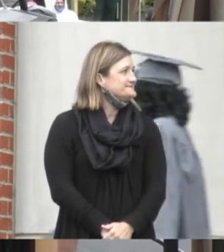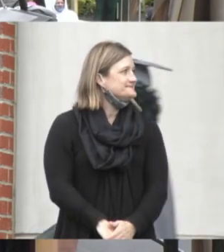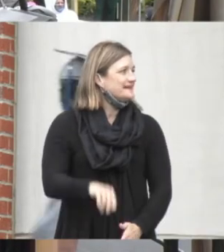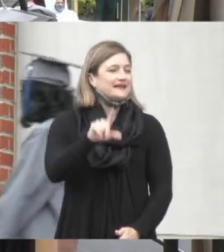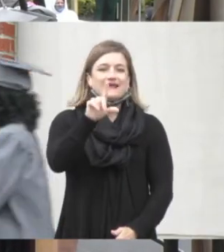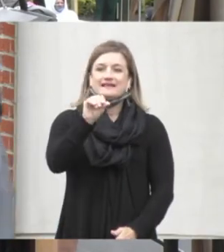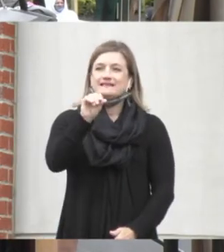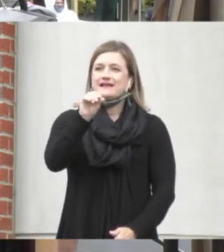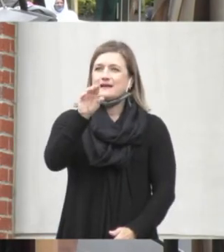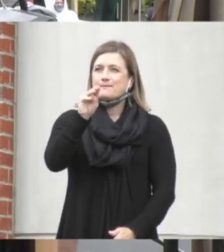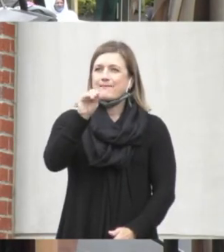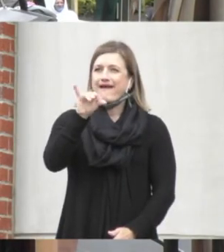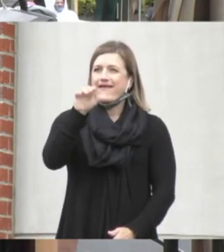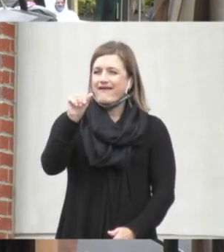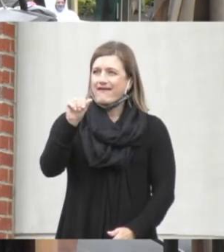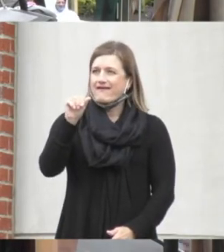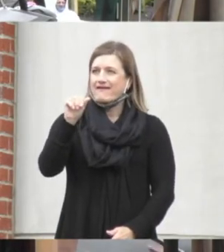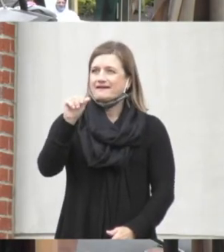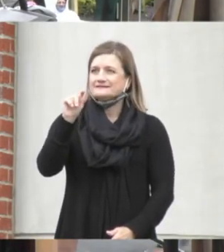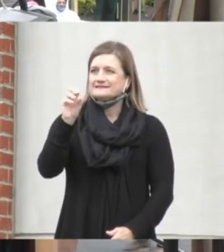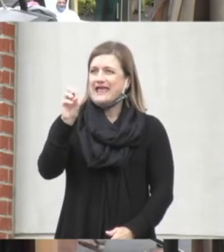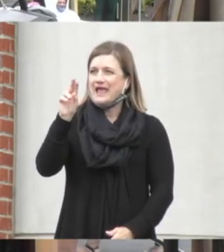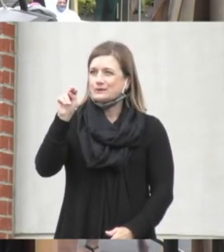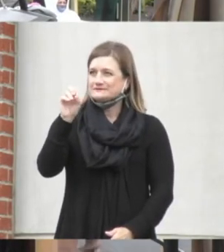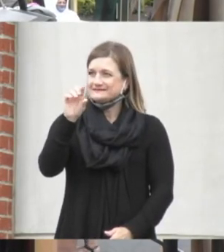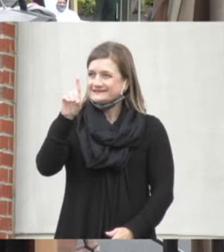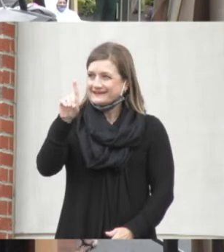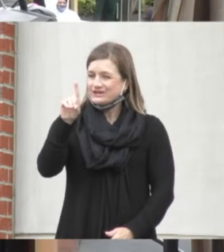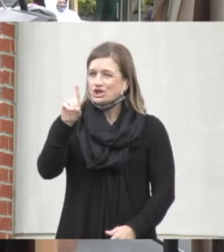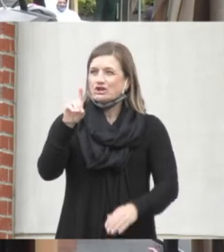Lamaya Townsend, Early Childhood Education.